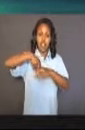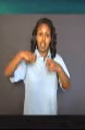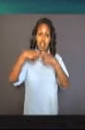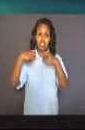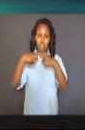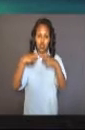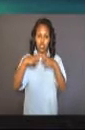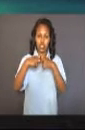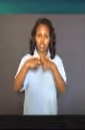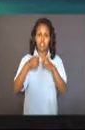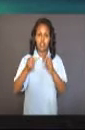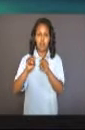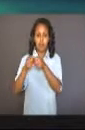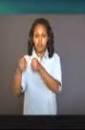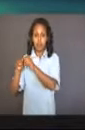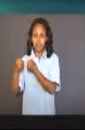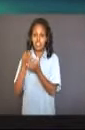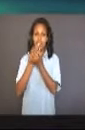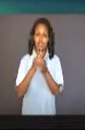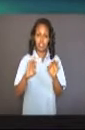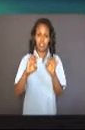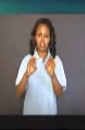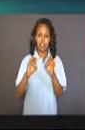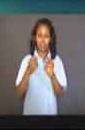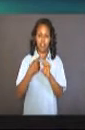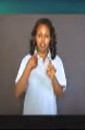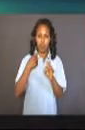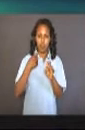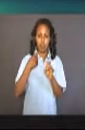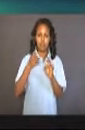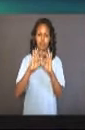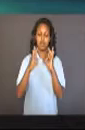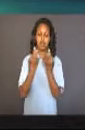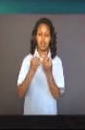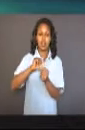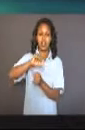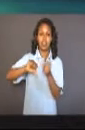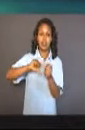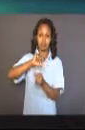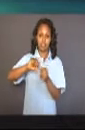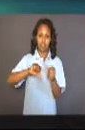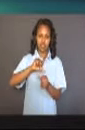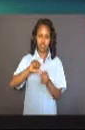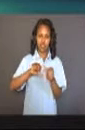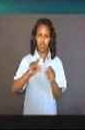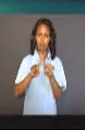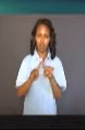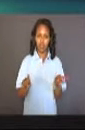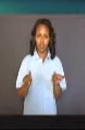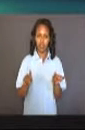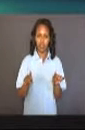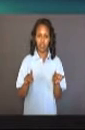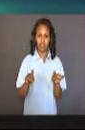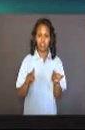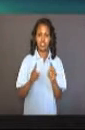electrons can break free from their parent atoms. But